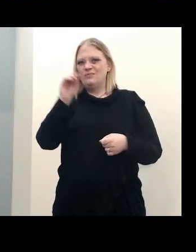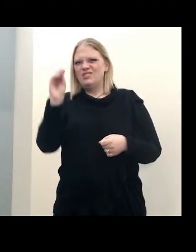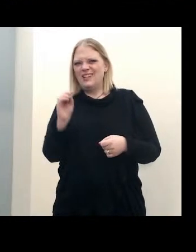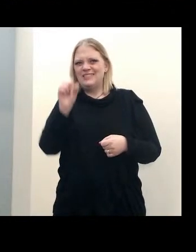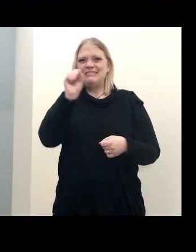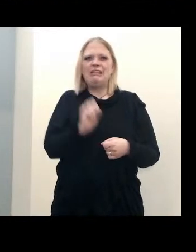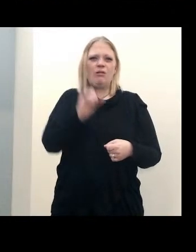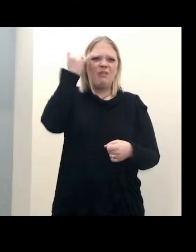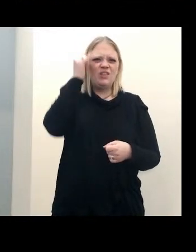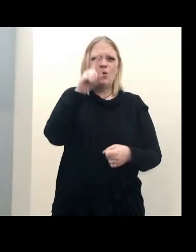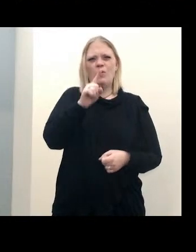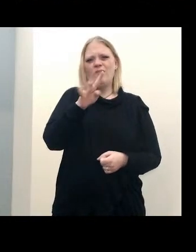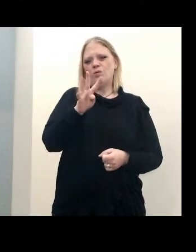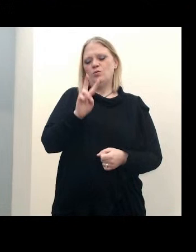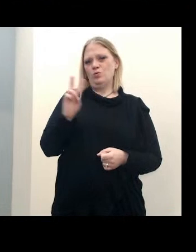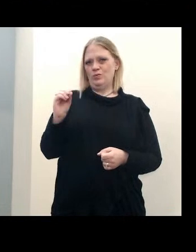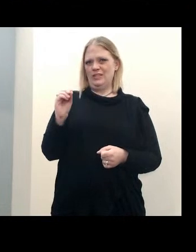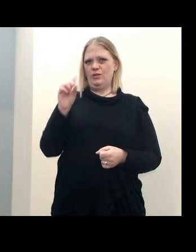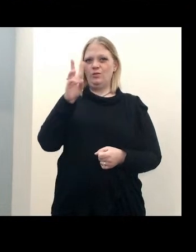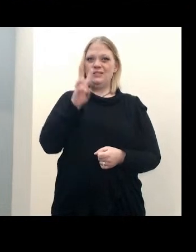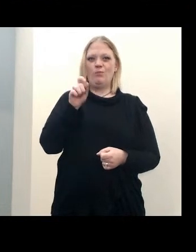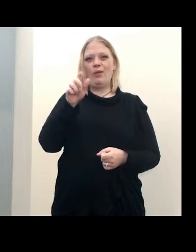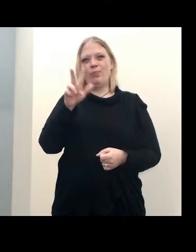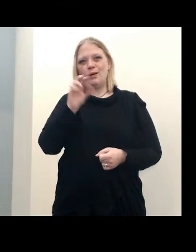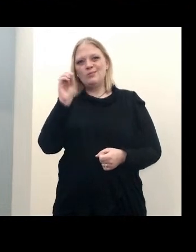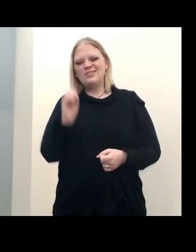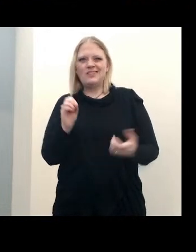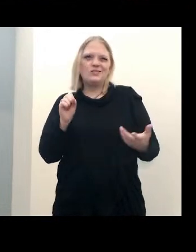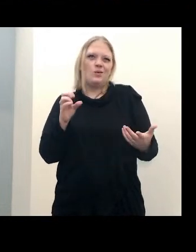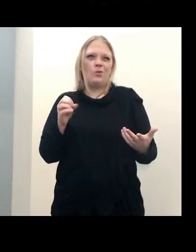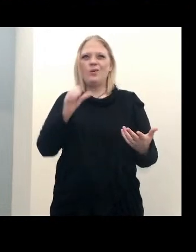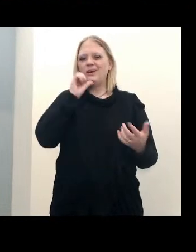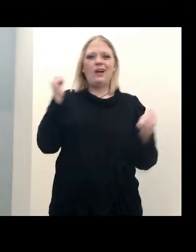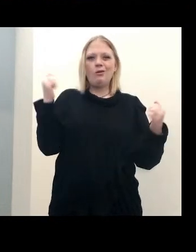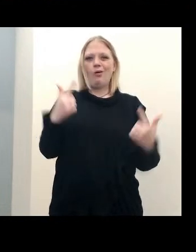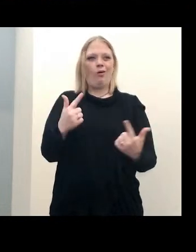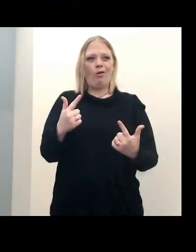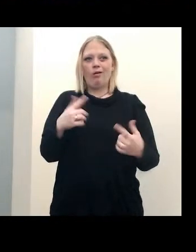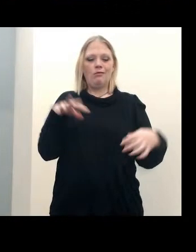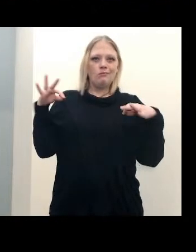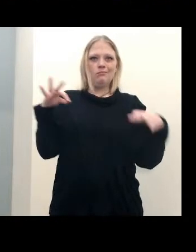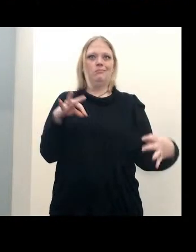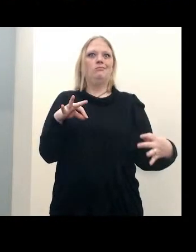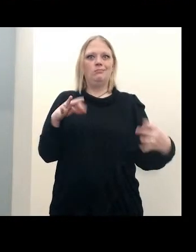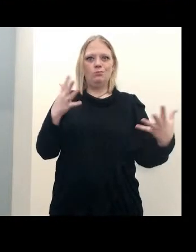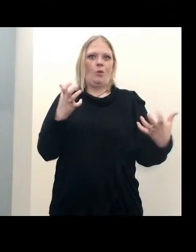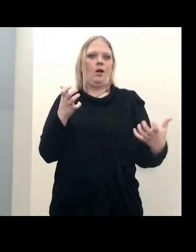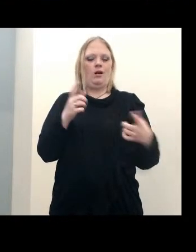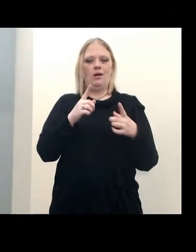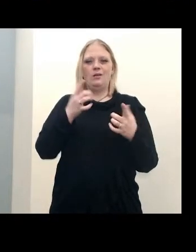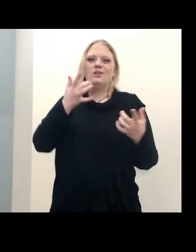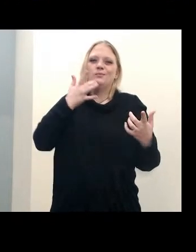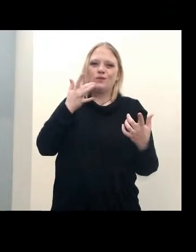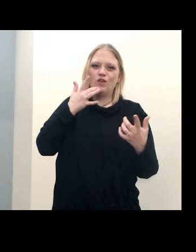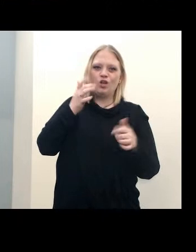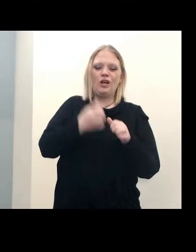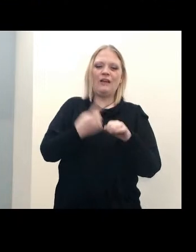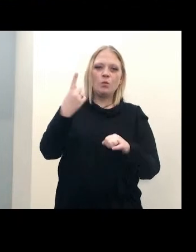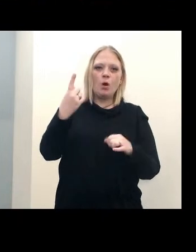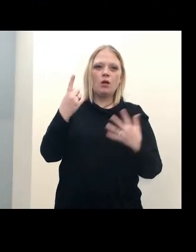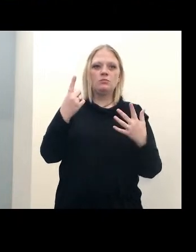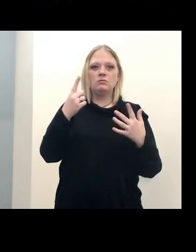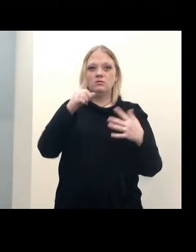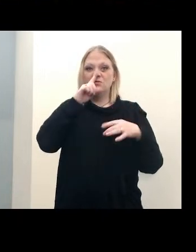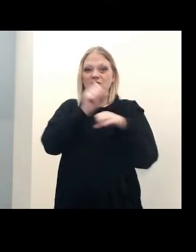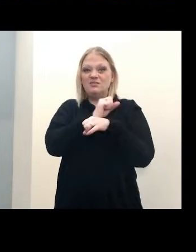South Buffalo, 14220, 6.3%. So not everybody's where we want them to be. We would prefer that everyone was